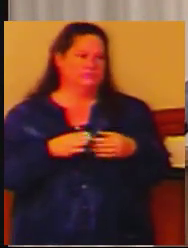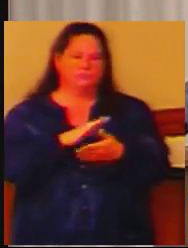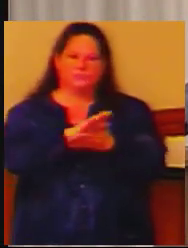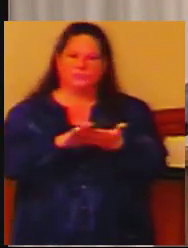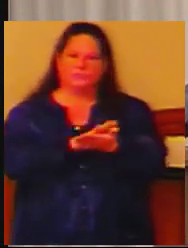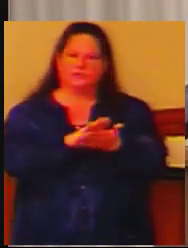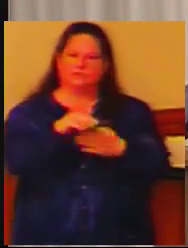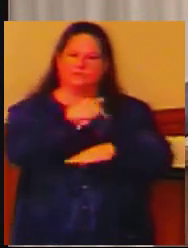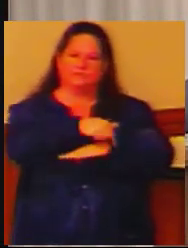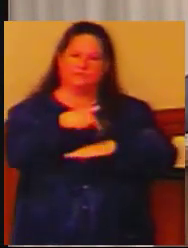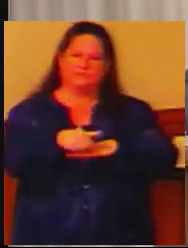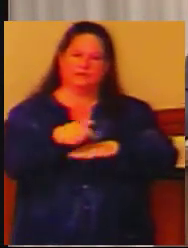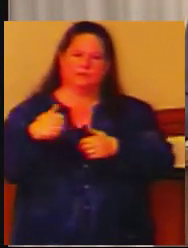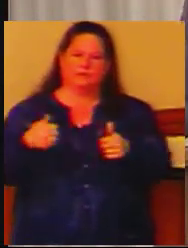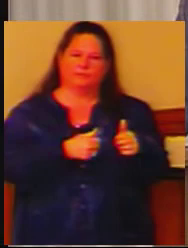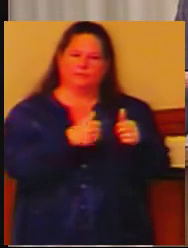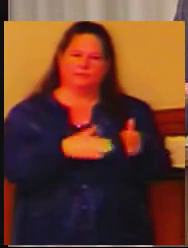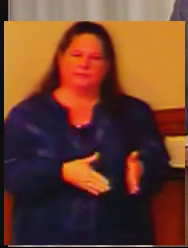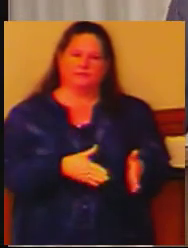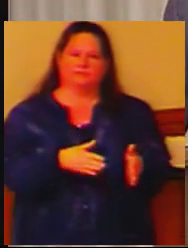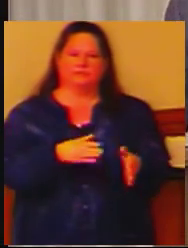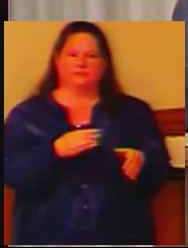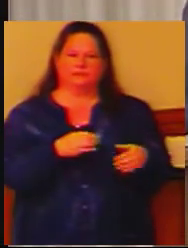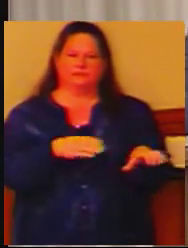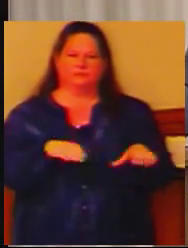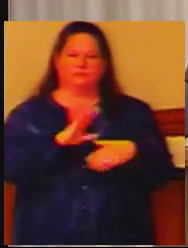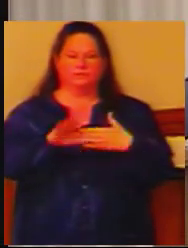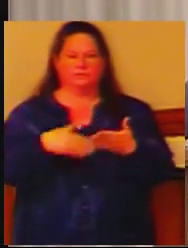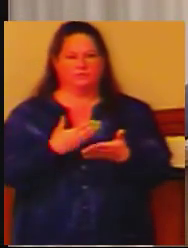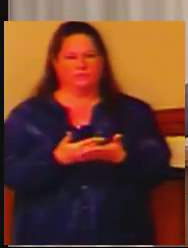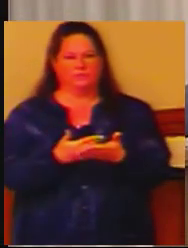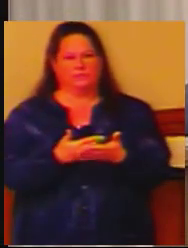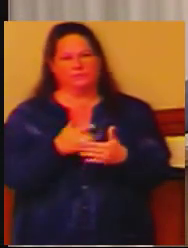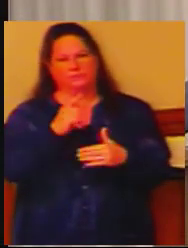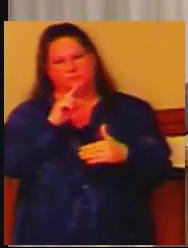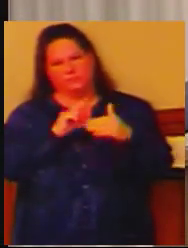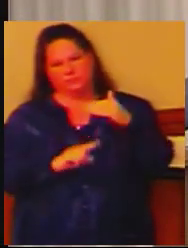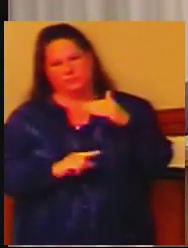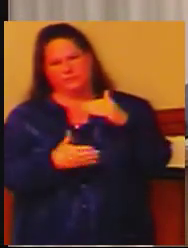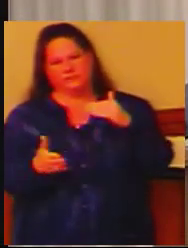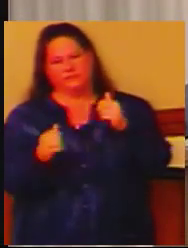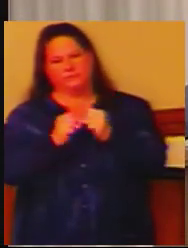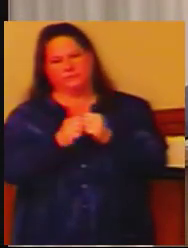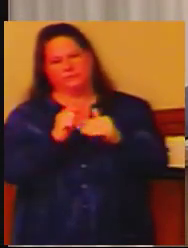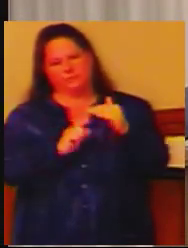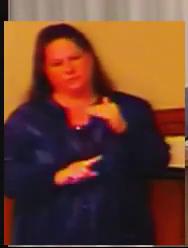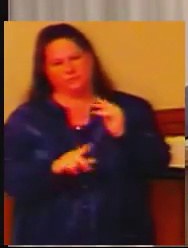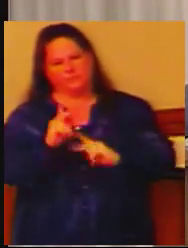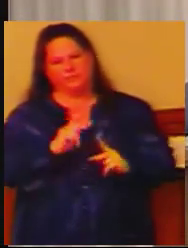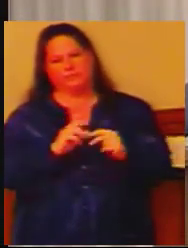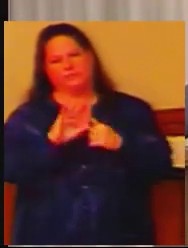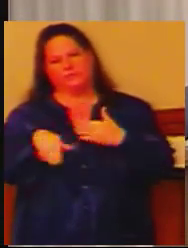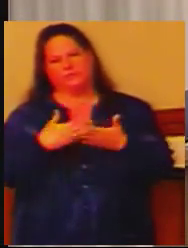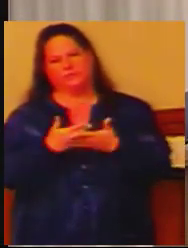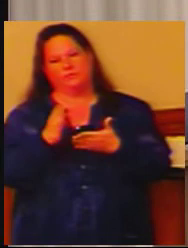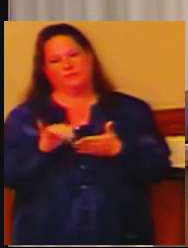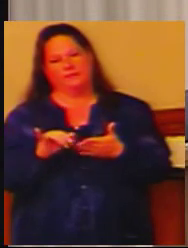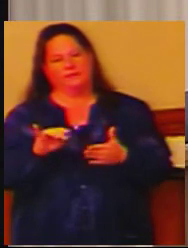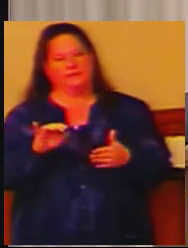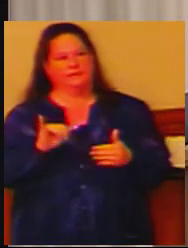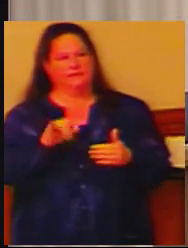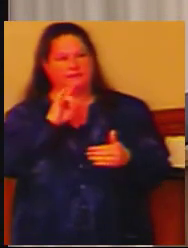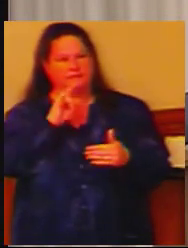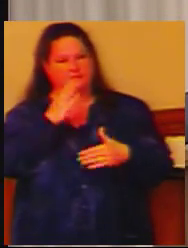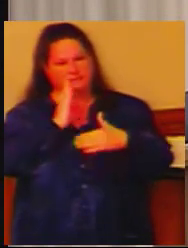the apostles. He, you know, did all the low things, hung out with low people and all the rest of it. And that's